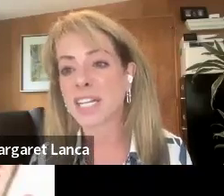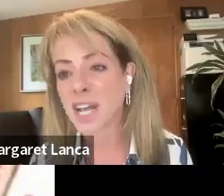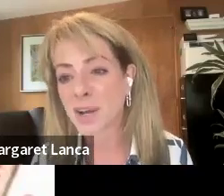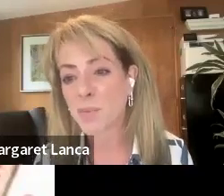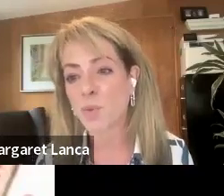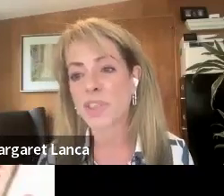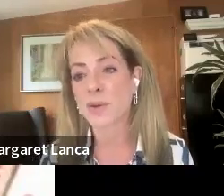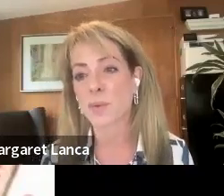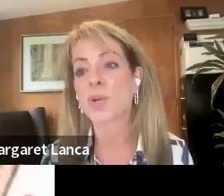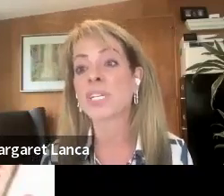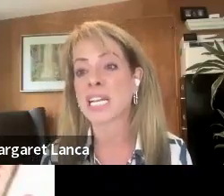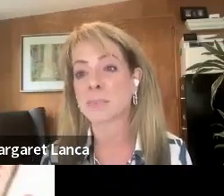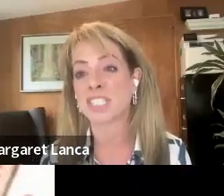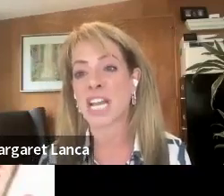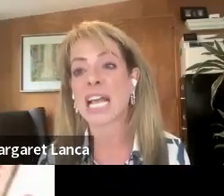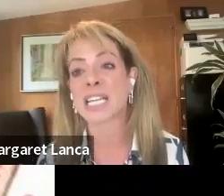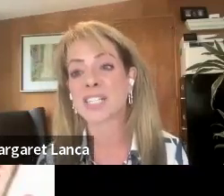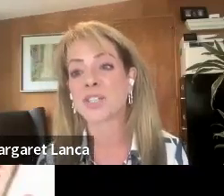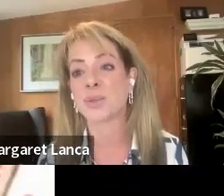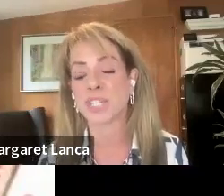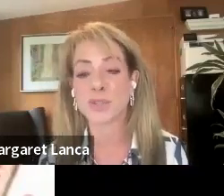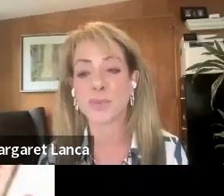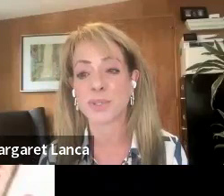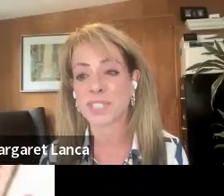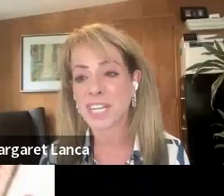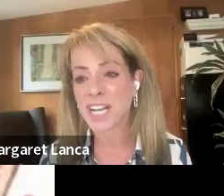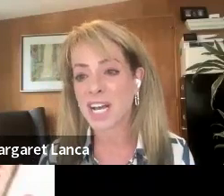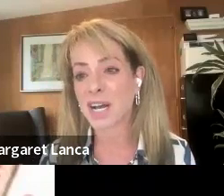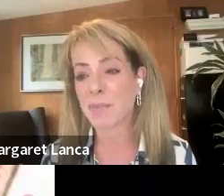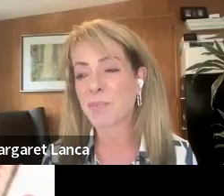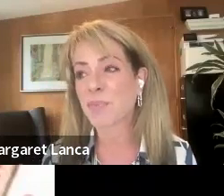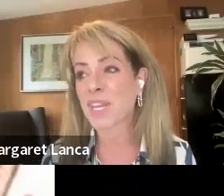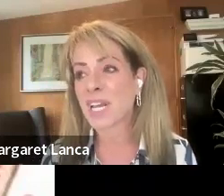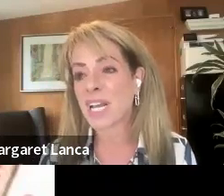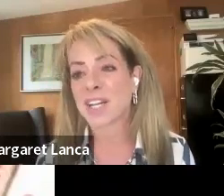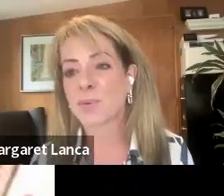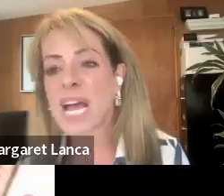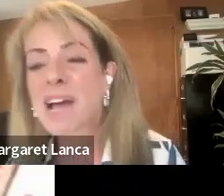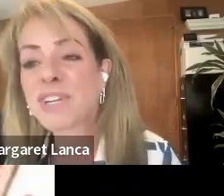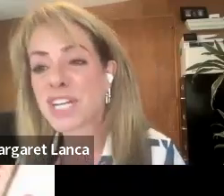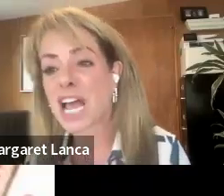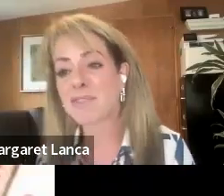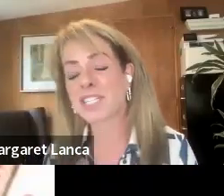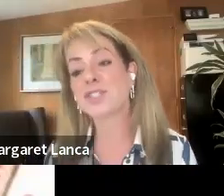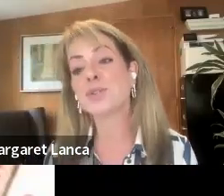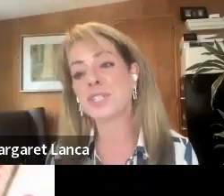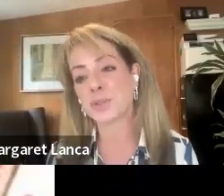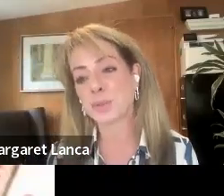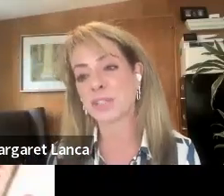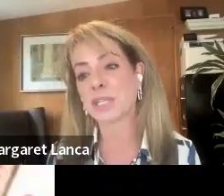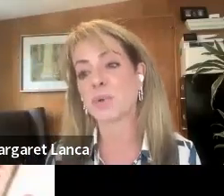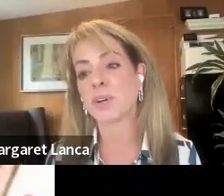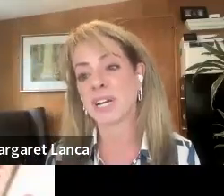You know, back then, when there weren't as much access to interpreters, you know, having